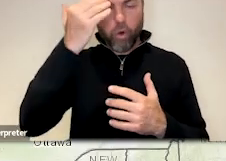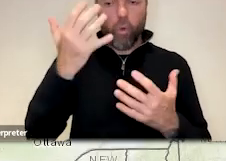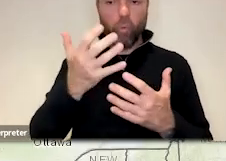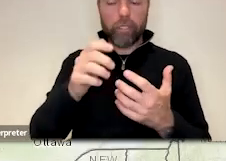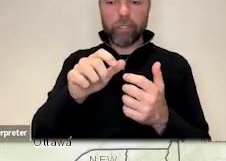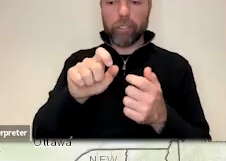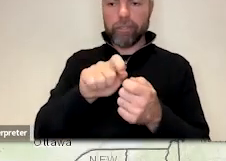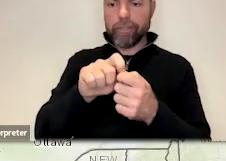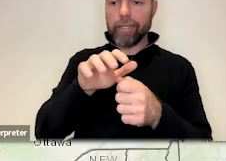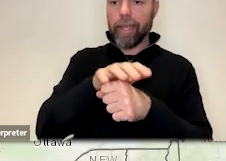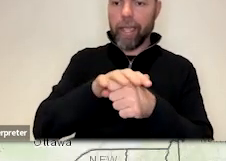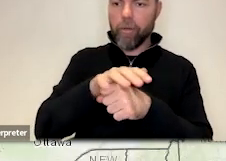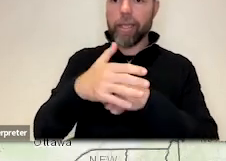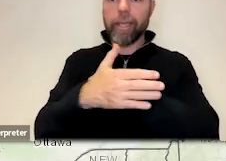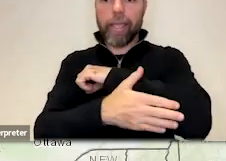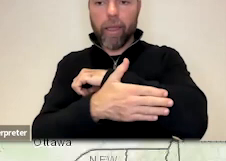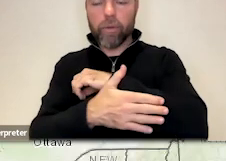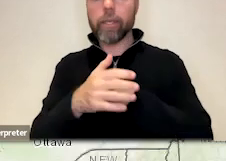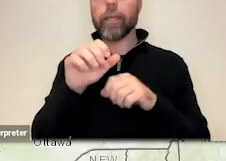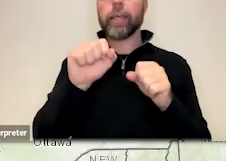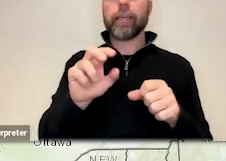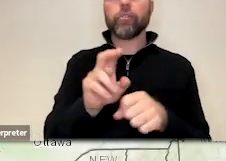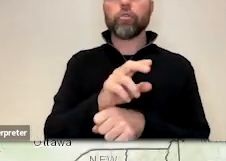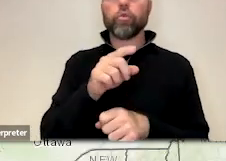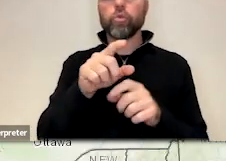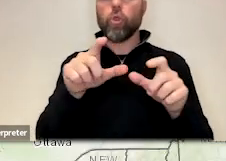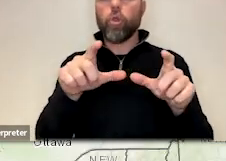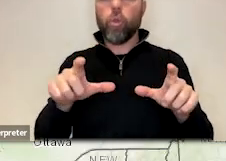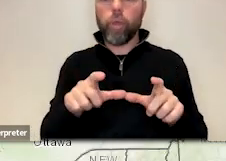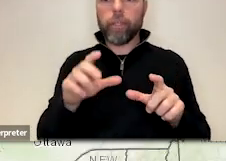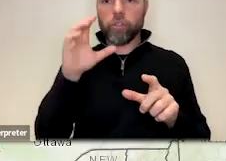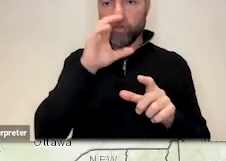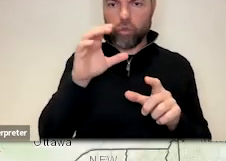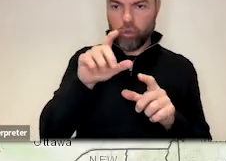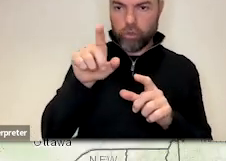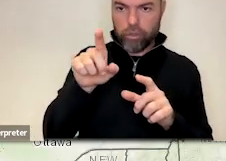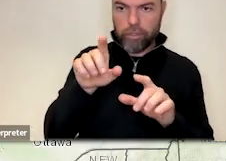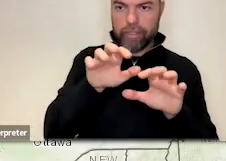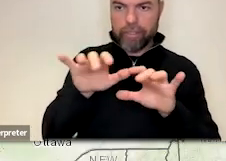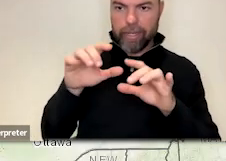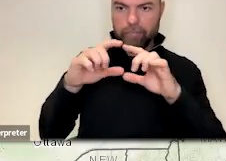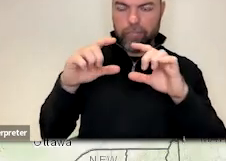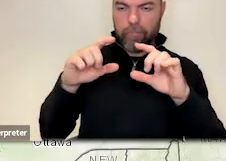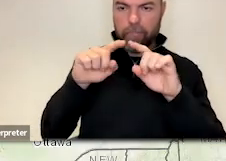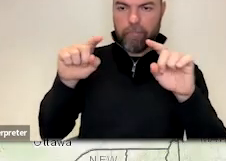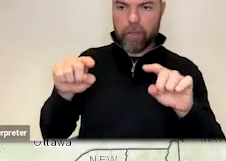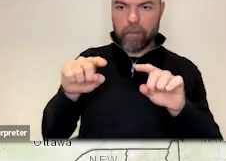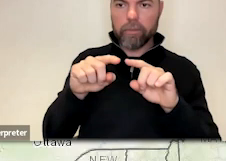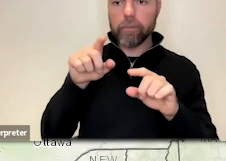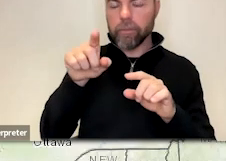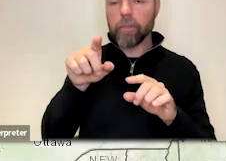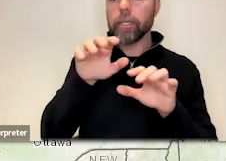or the place or the county, I can use our location search up top here and I can type that in. So I'm going to type